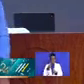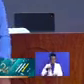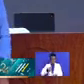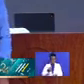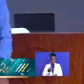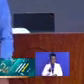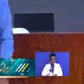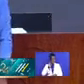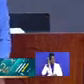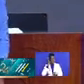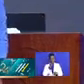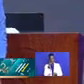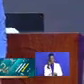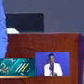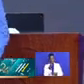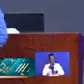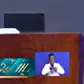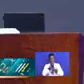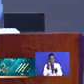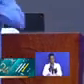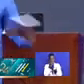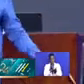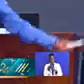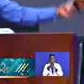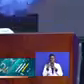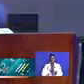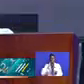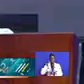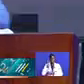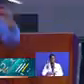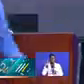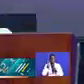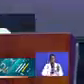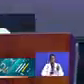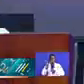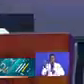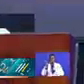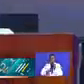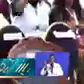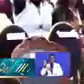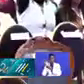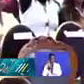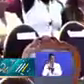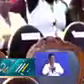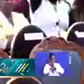myself I will not only get a passport but I will travel to many